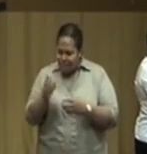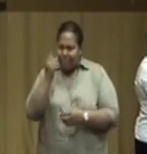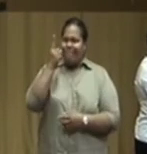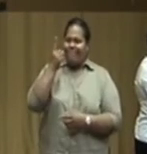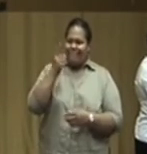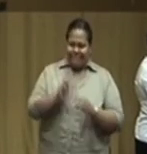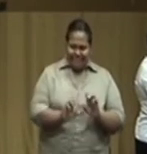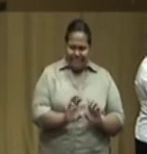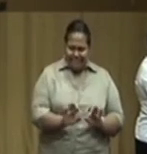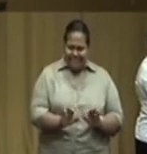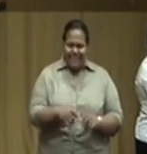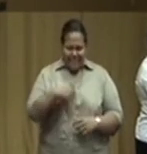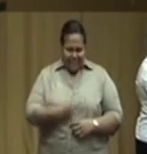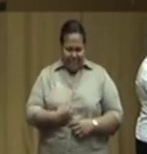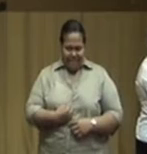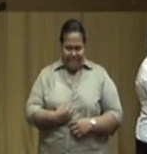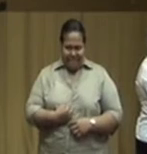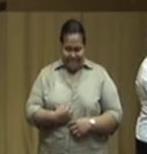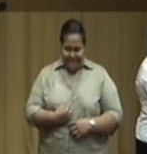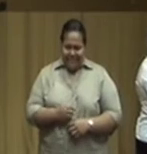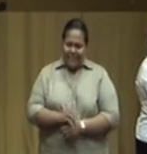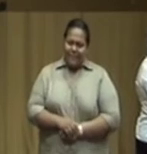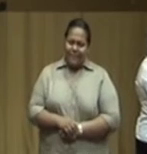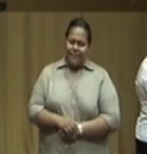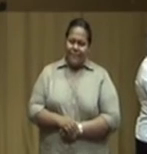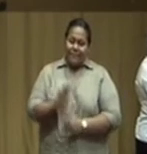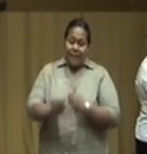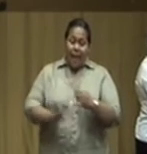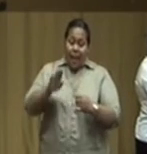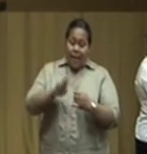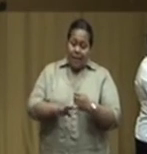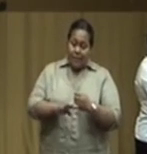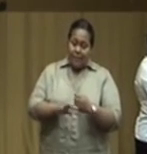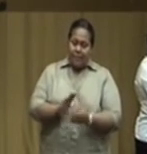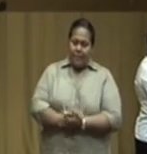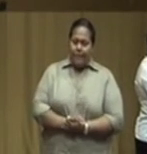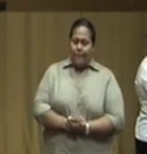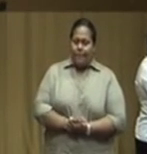the lecturer has given to us. And lastly,